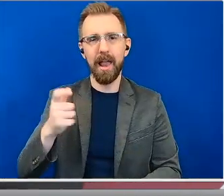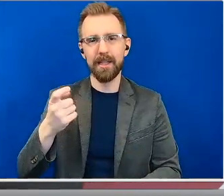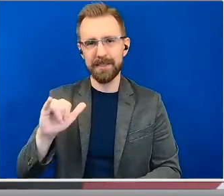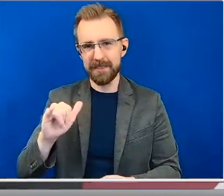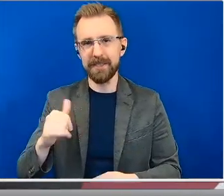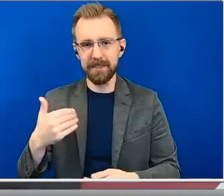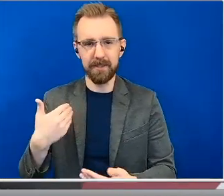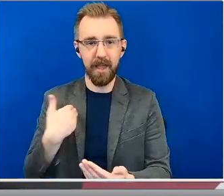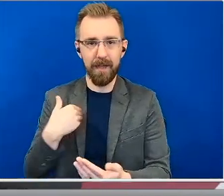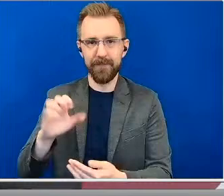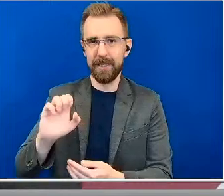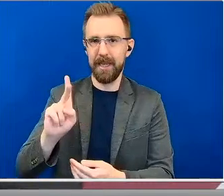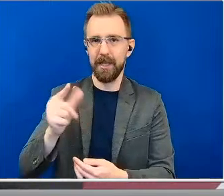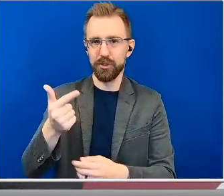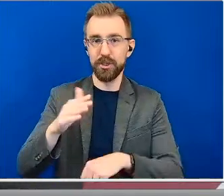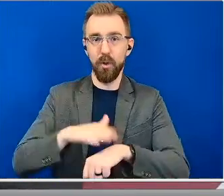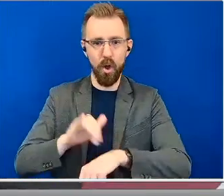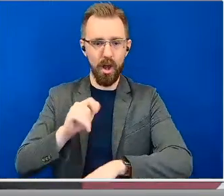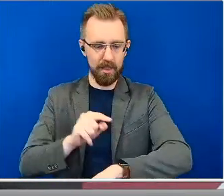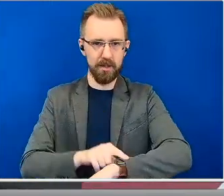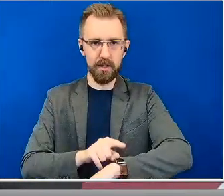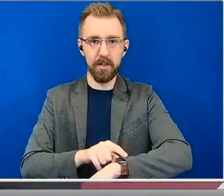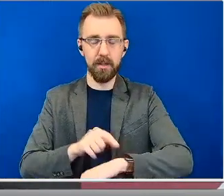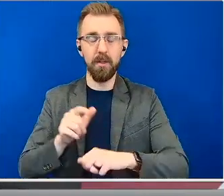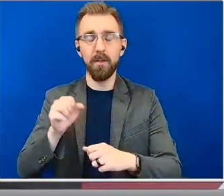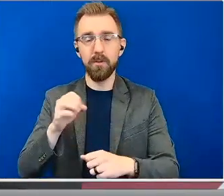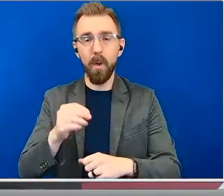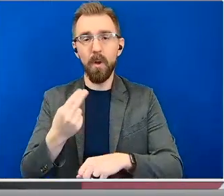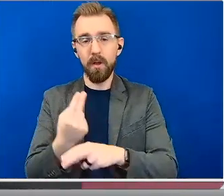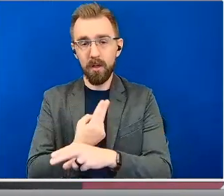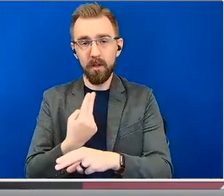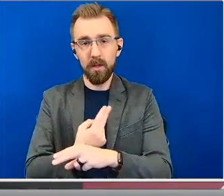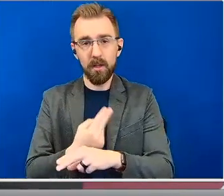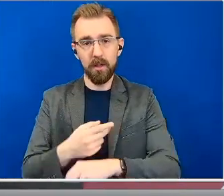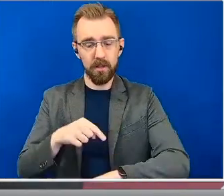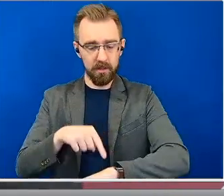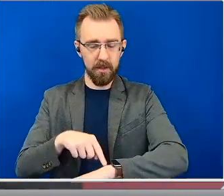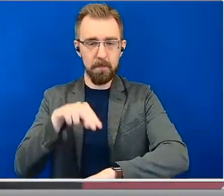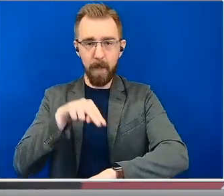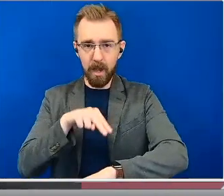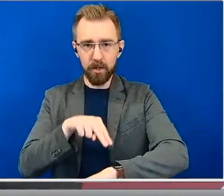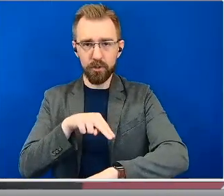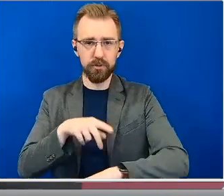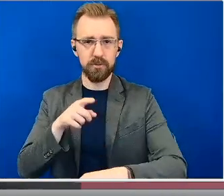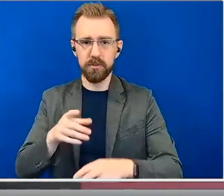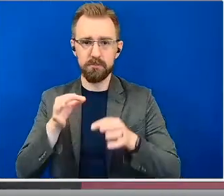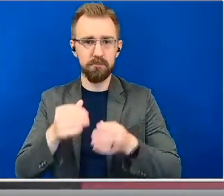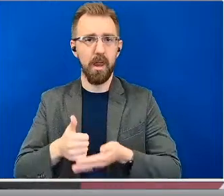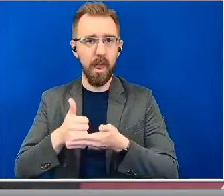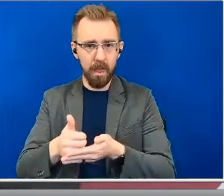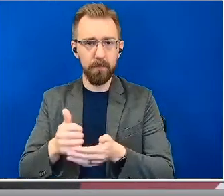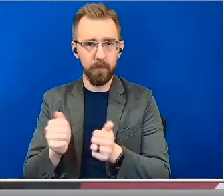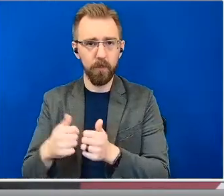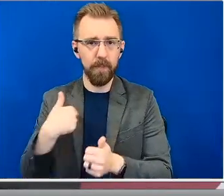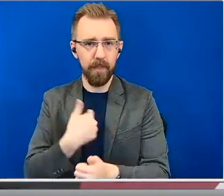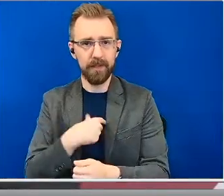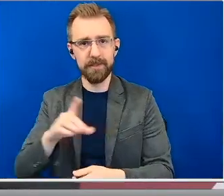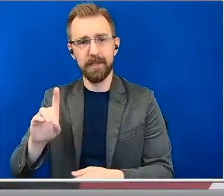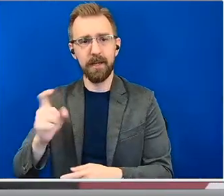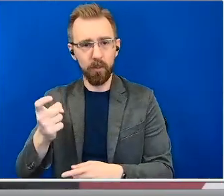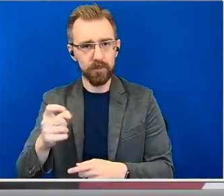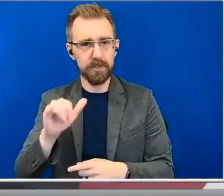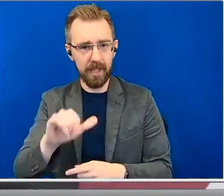on them. So the wearable monitors are certainly helpful in diagnosing arrhythmias. It could be a double-edged sword